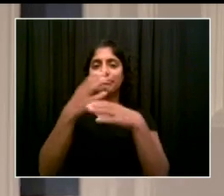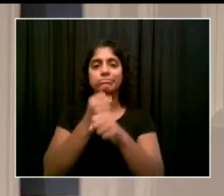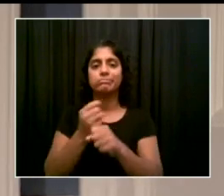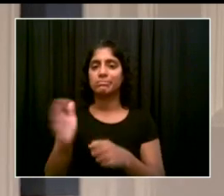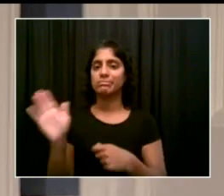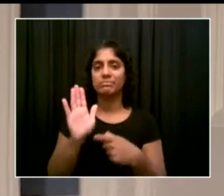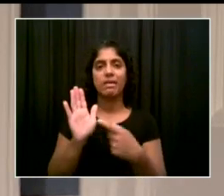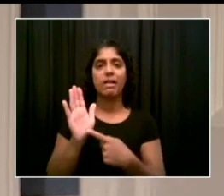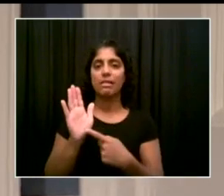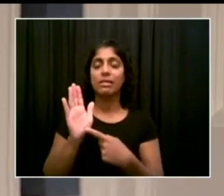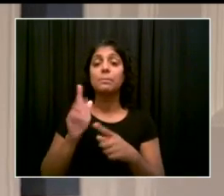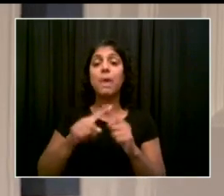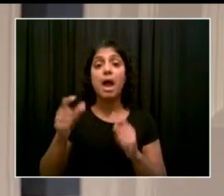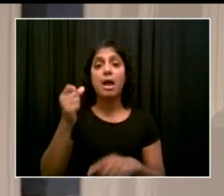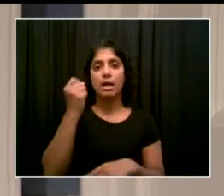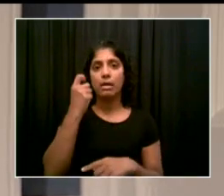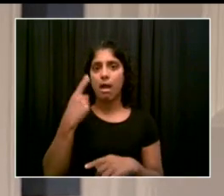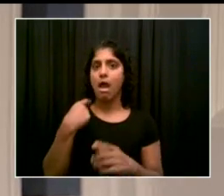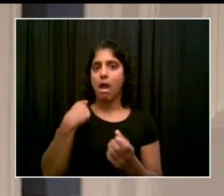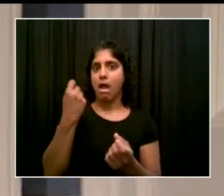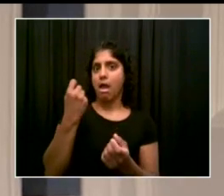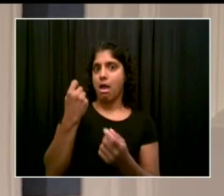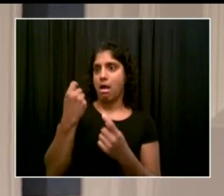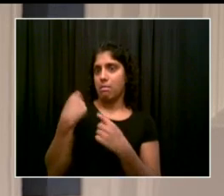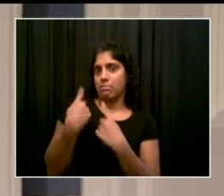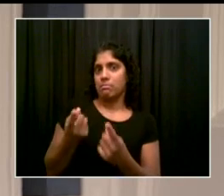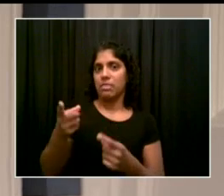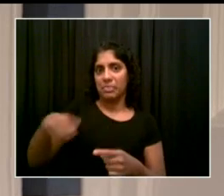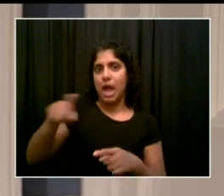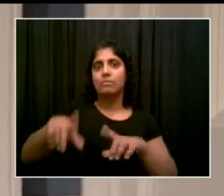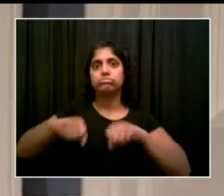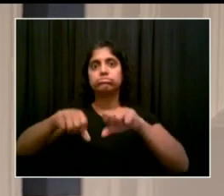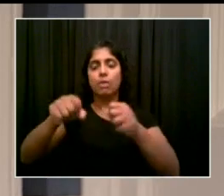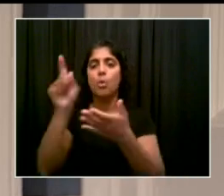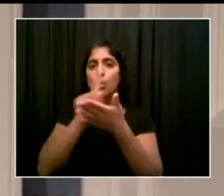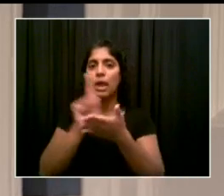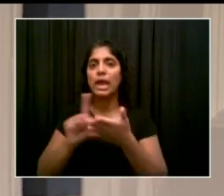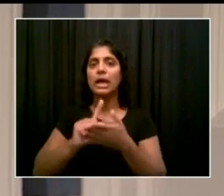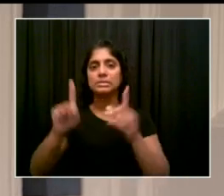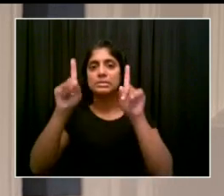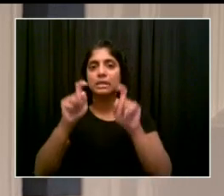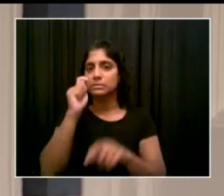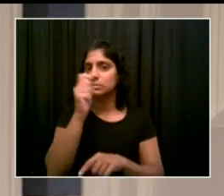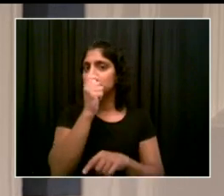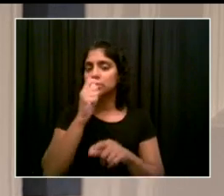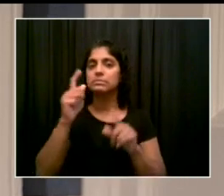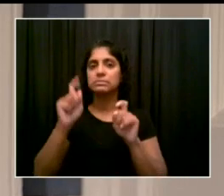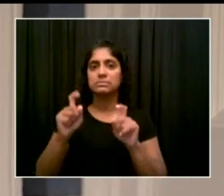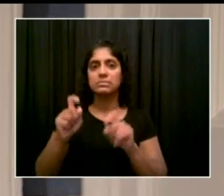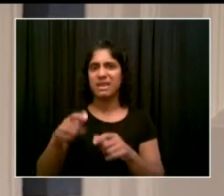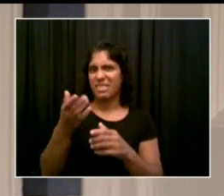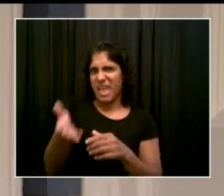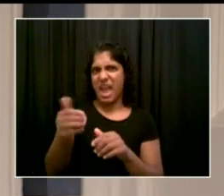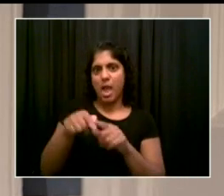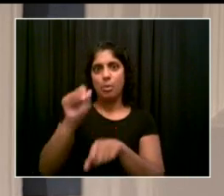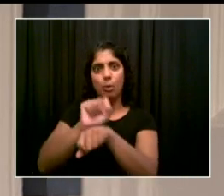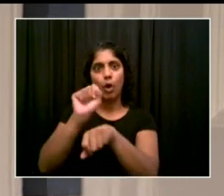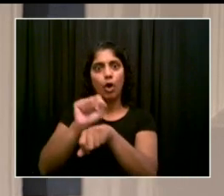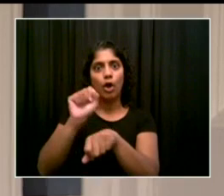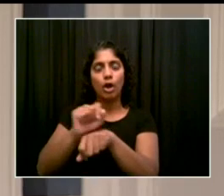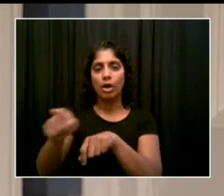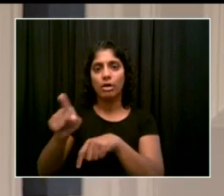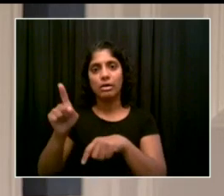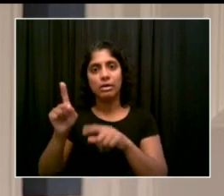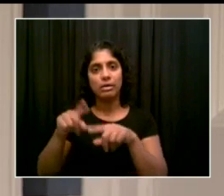will be available at our facilities so that people can access that testing without difficulty. And